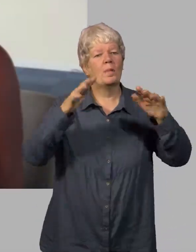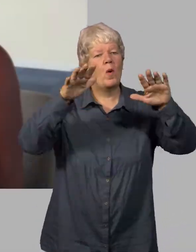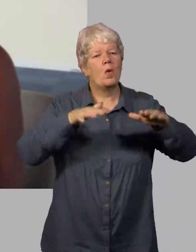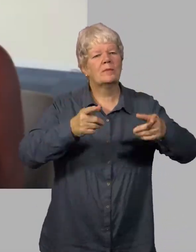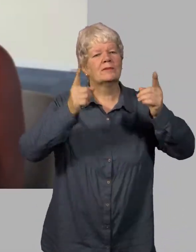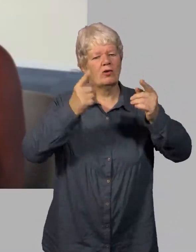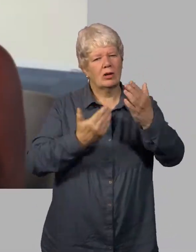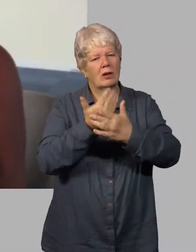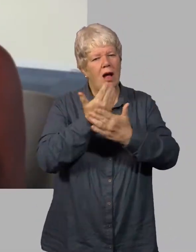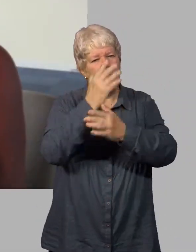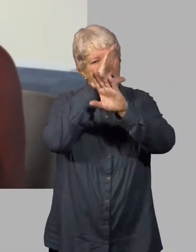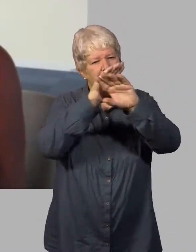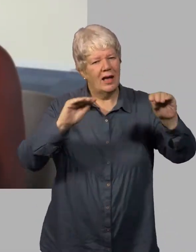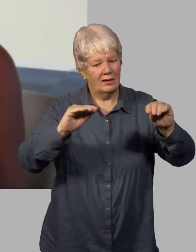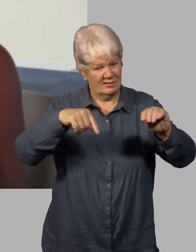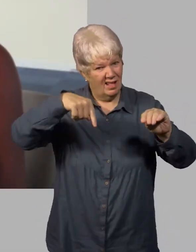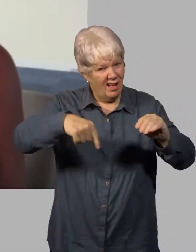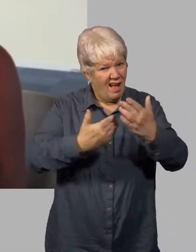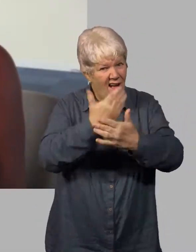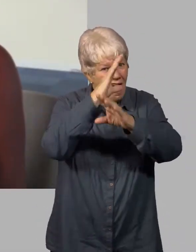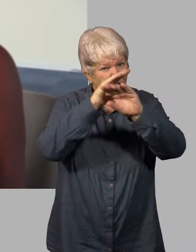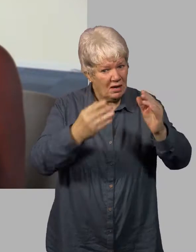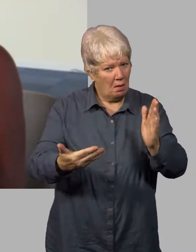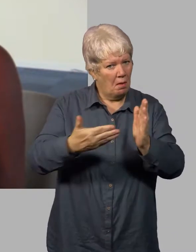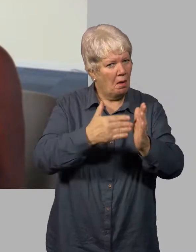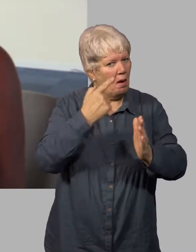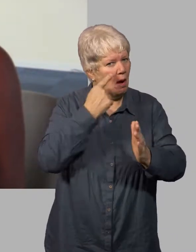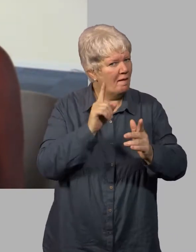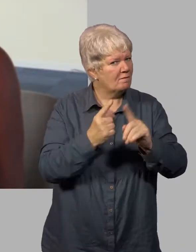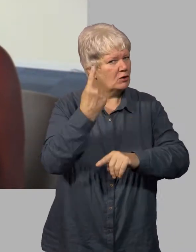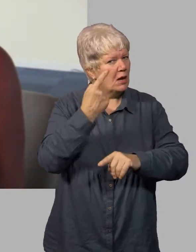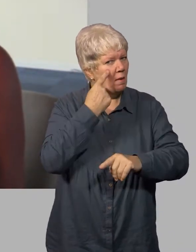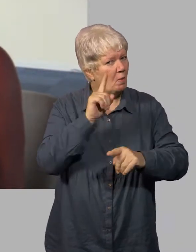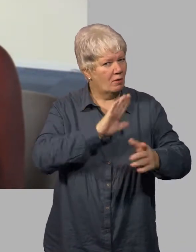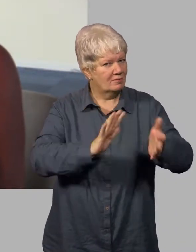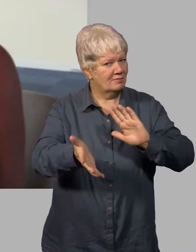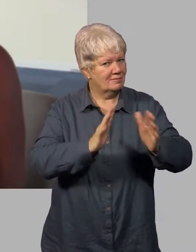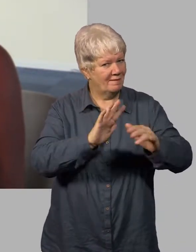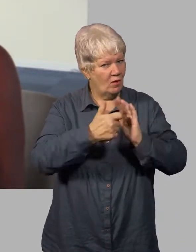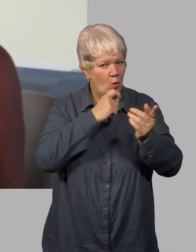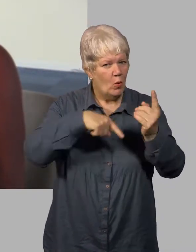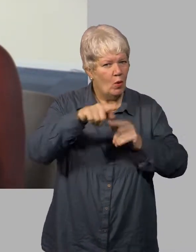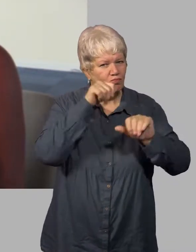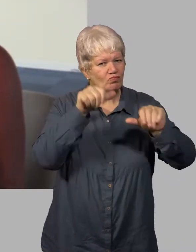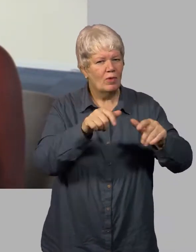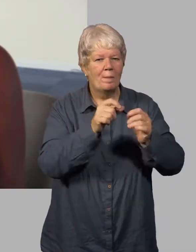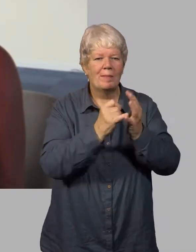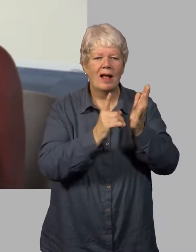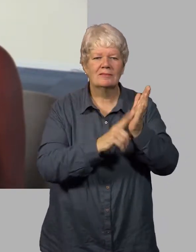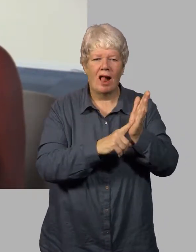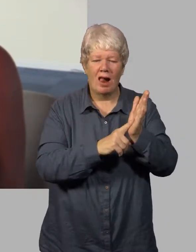Welcome to the Autumn Directors Update. For this update, we're trialling a signed version for beneficiaries who